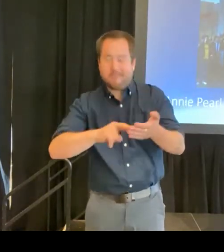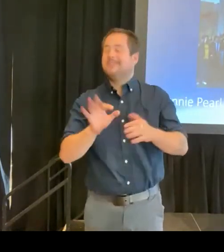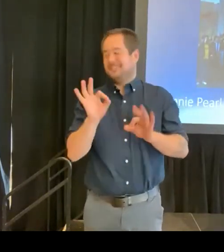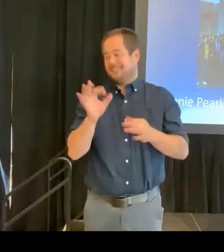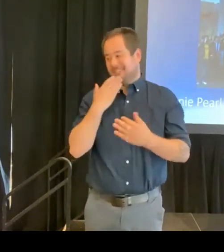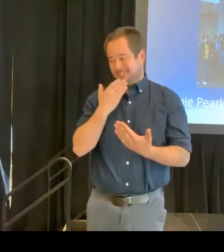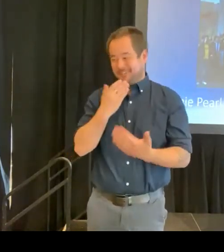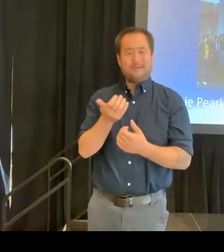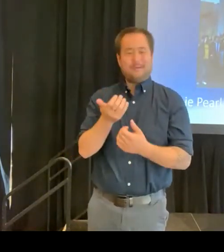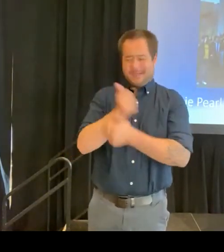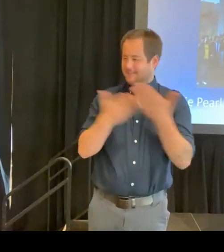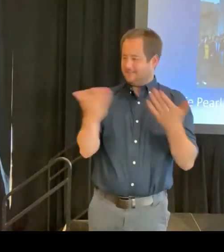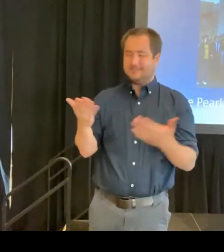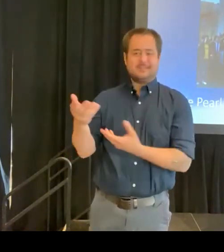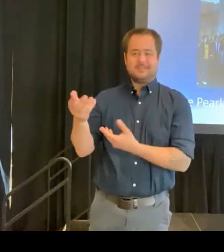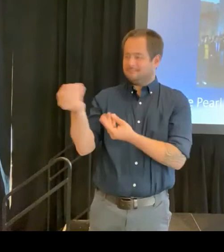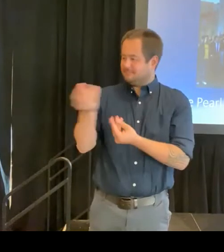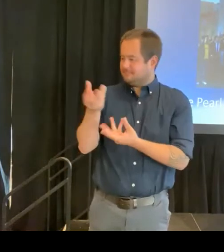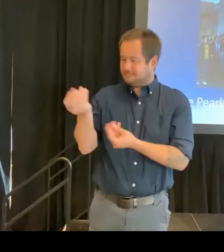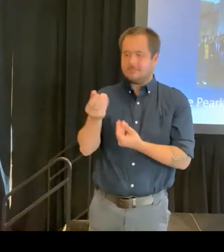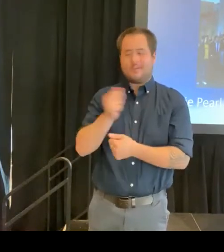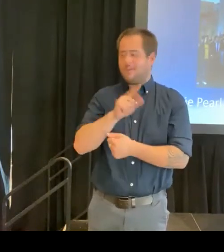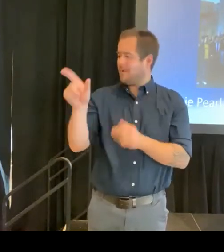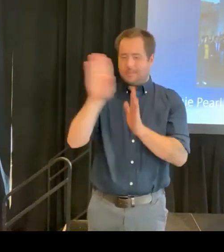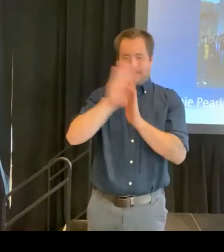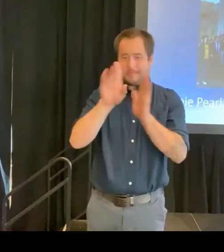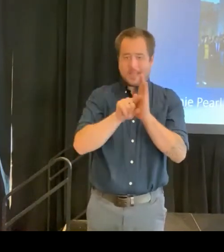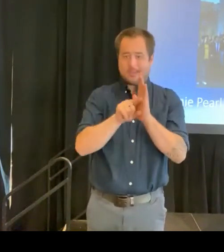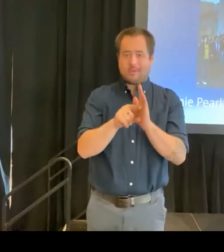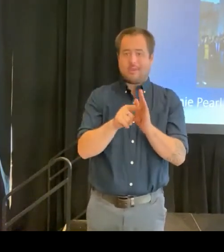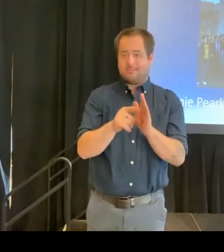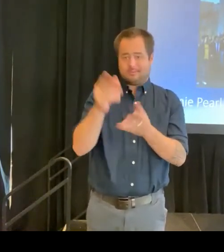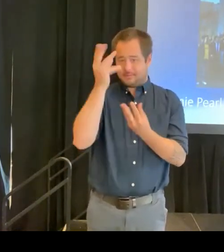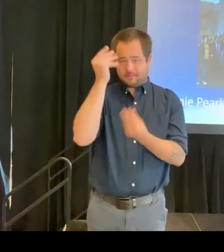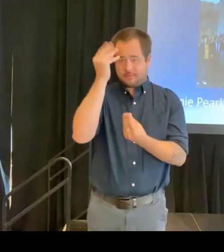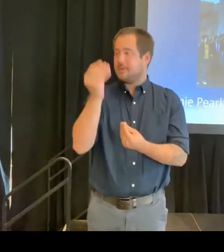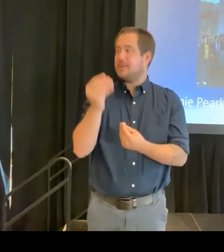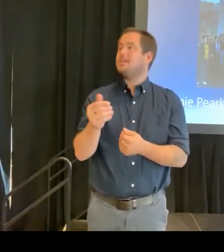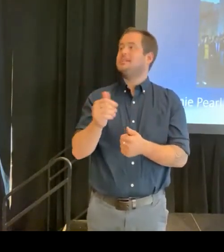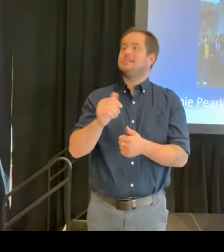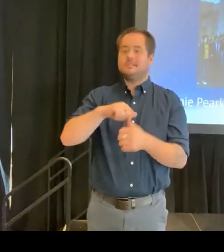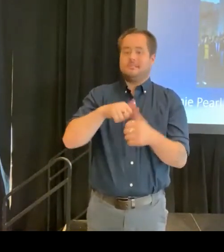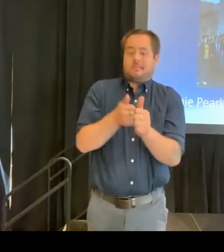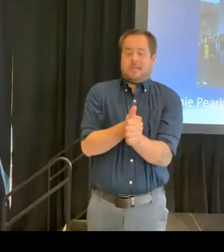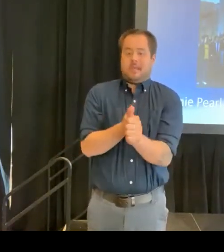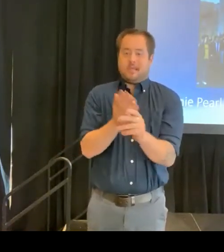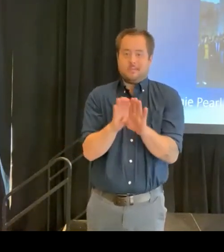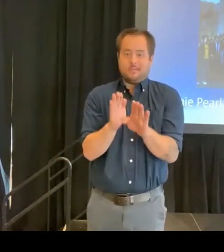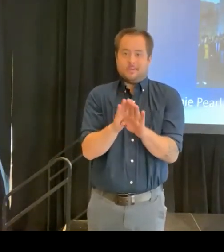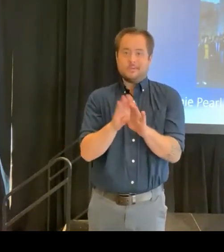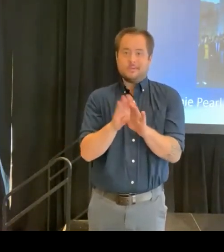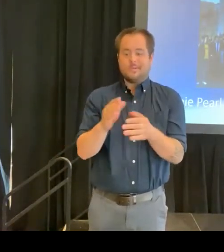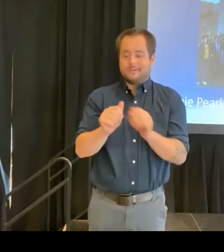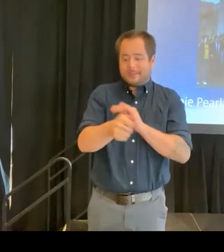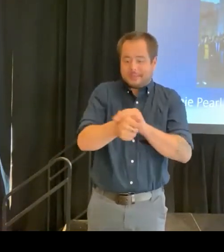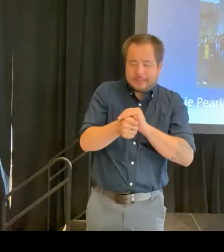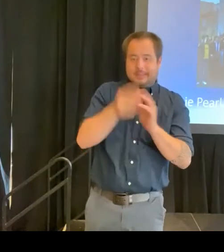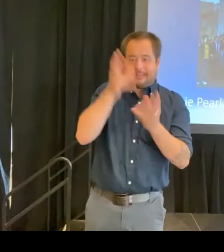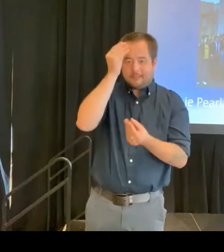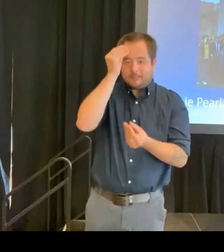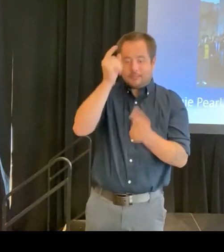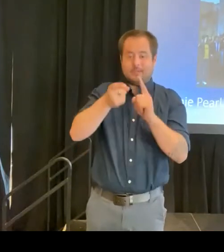Everything he was telling us, all of that background stuff, that behind the door stuff that don't appear in the history books, as you were